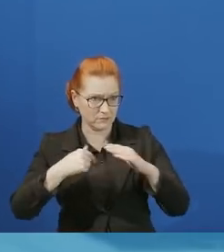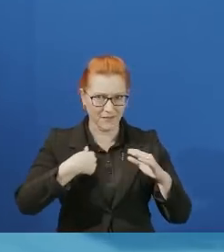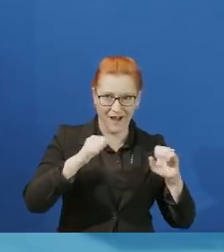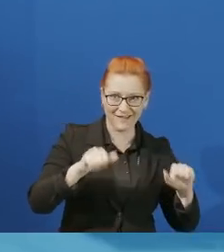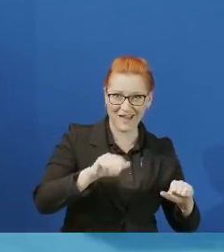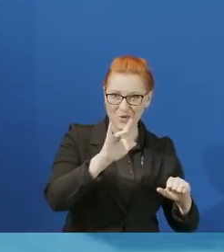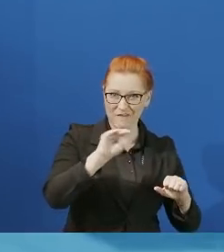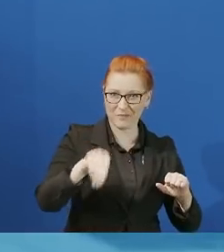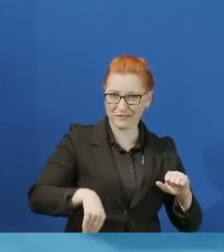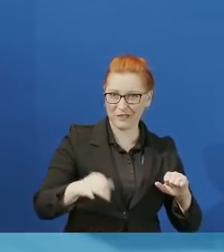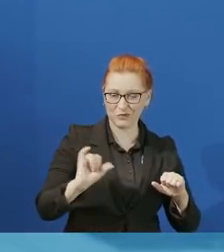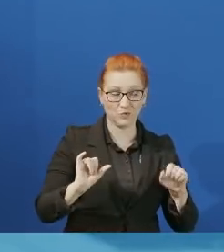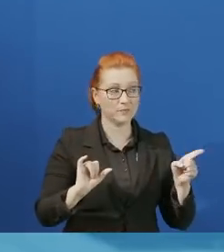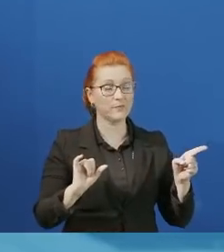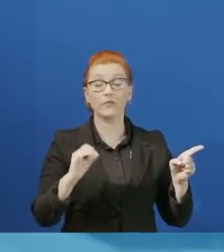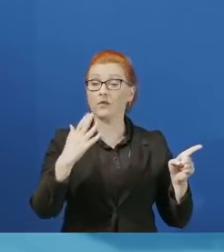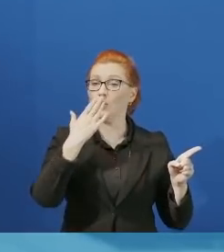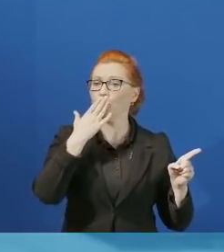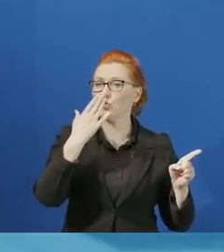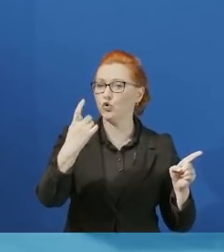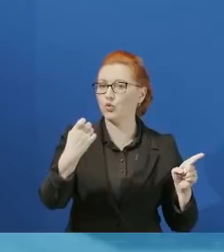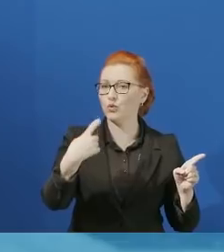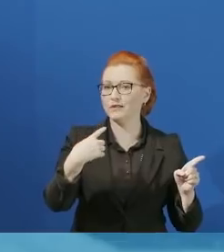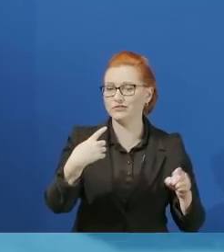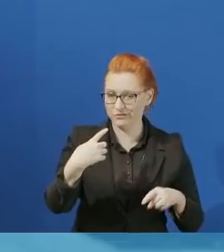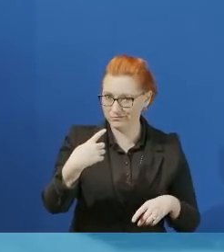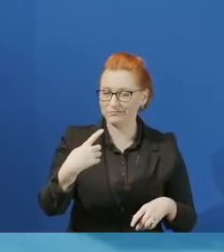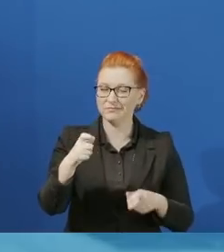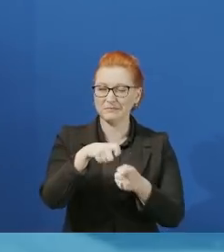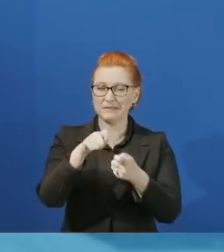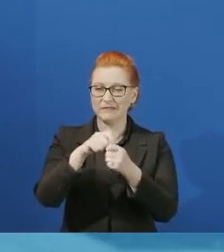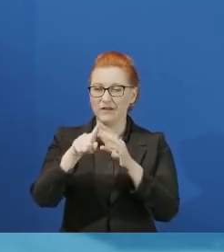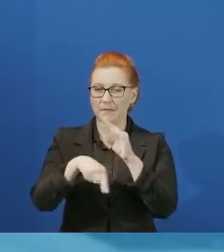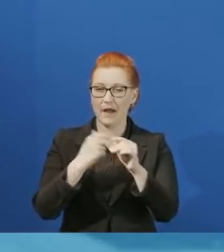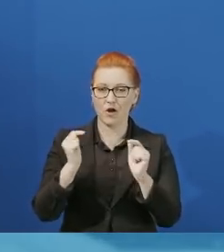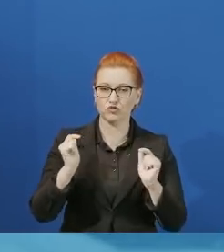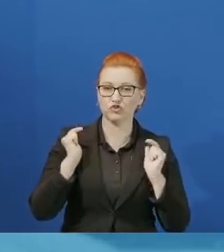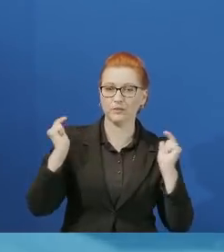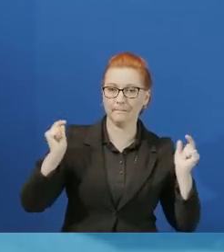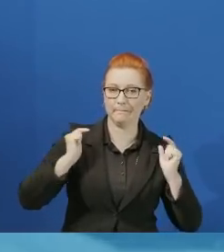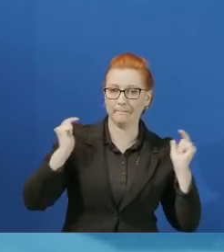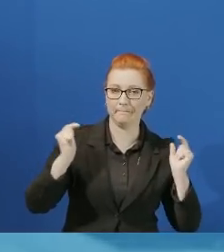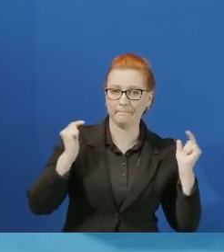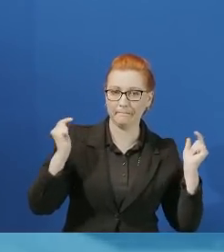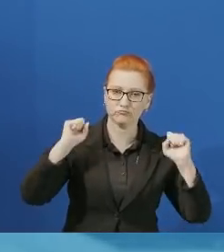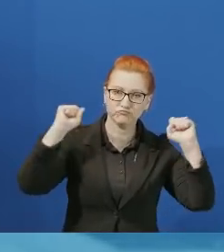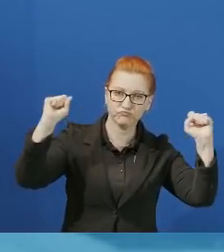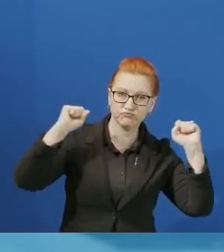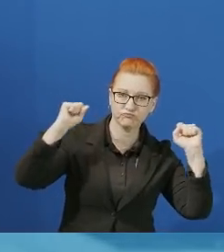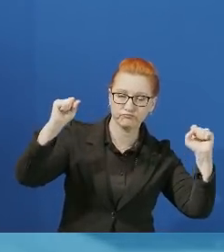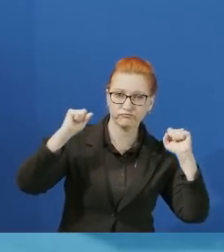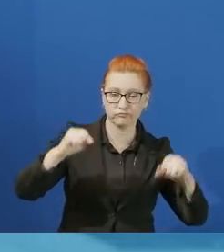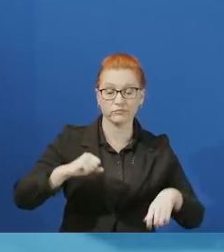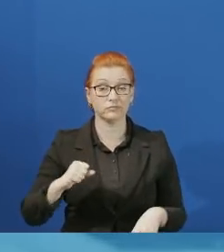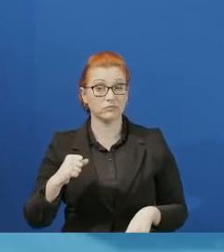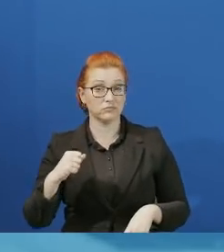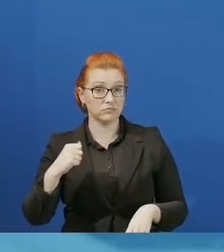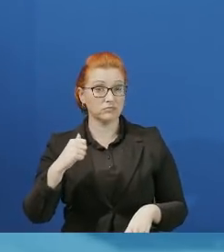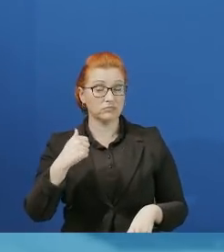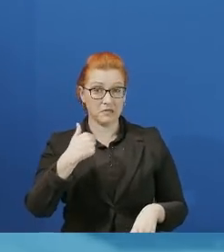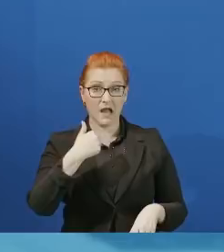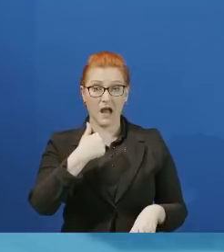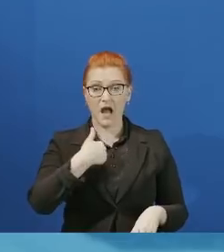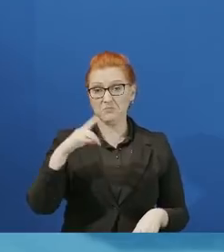question. I don't know if everyone heard it, but the question was specifically around gyms. And I gave a best-case scenario for